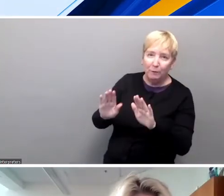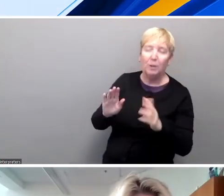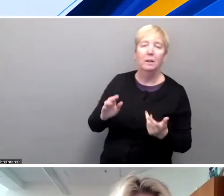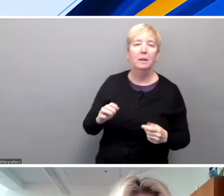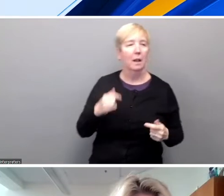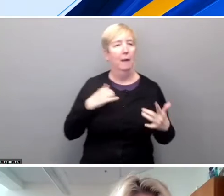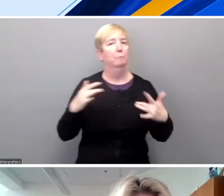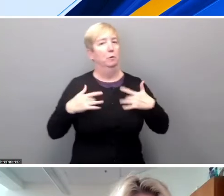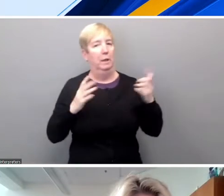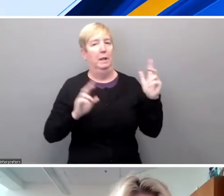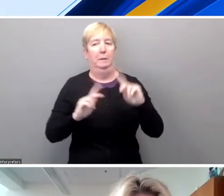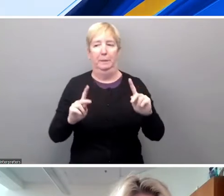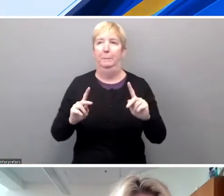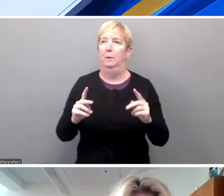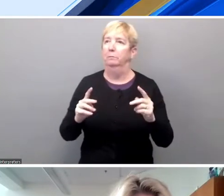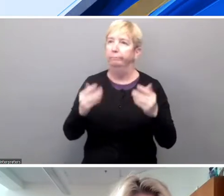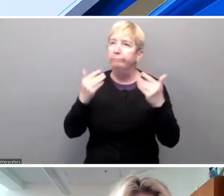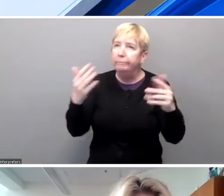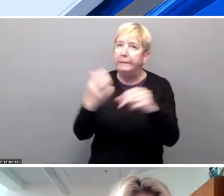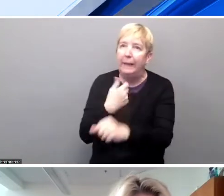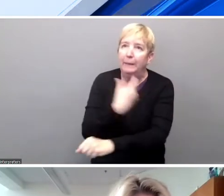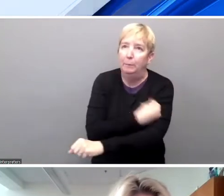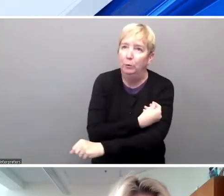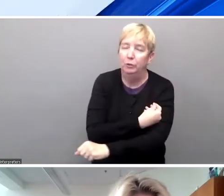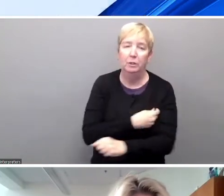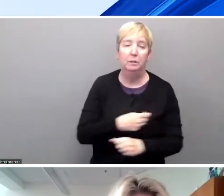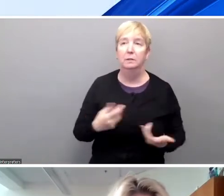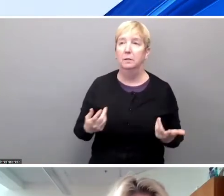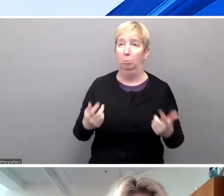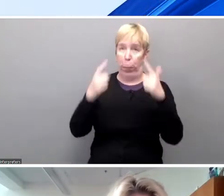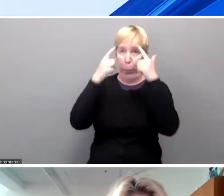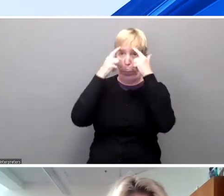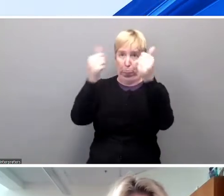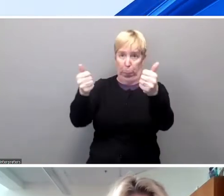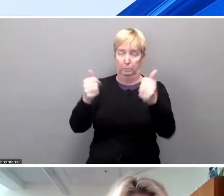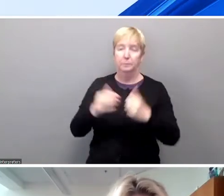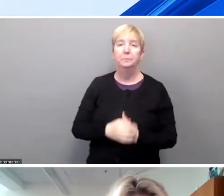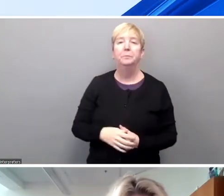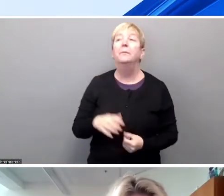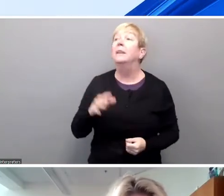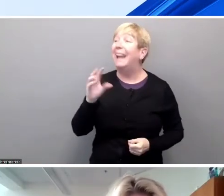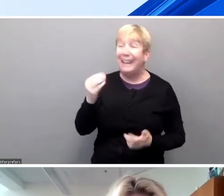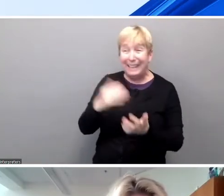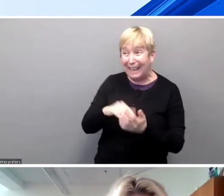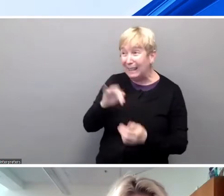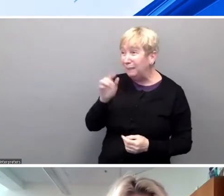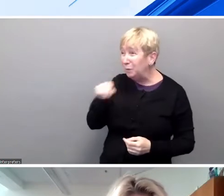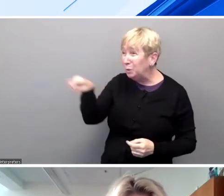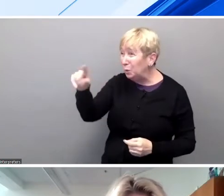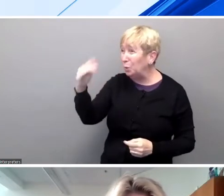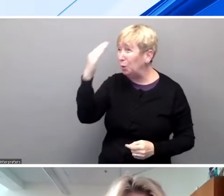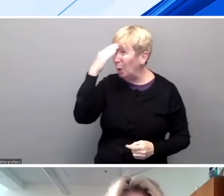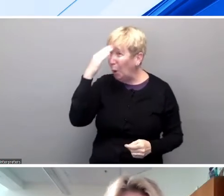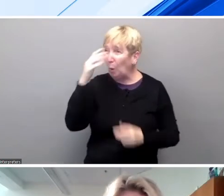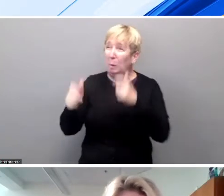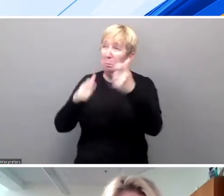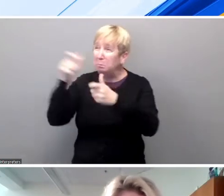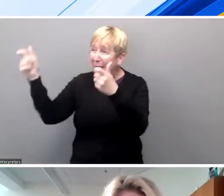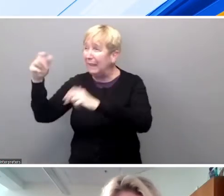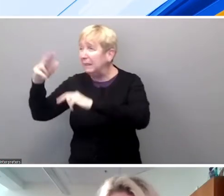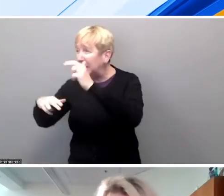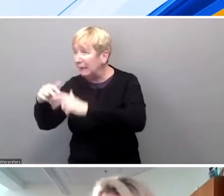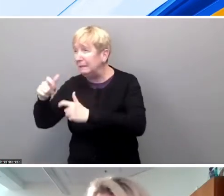get boosters. So I think if you can help us find some facilities or folks who can open up bigger places, we